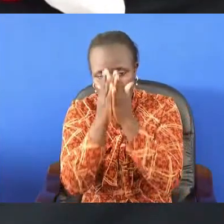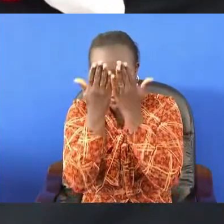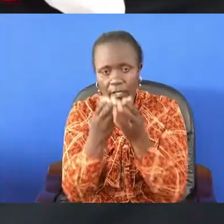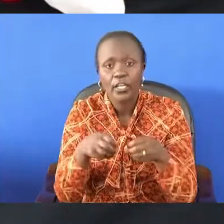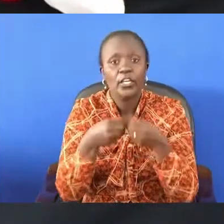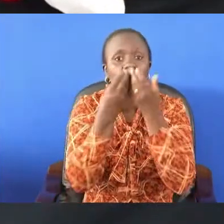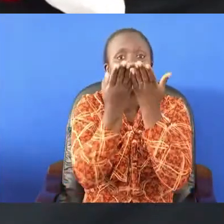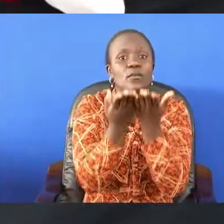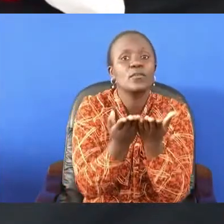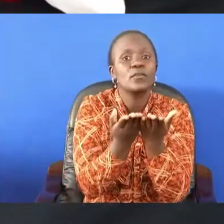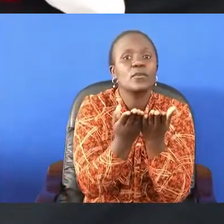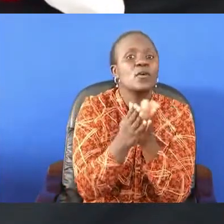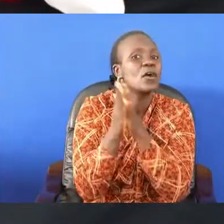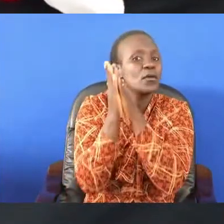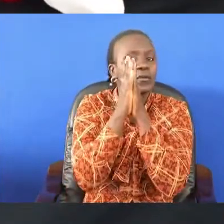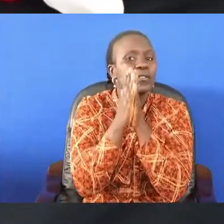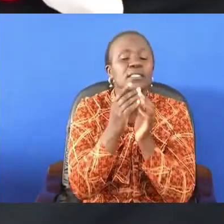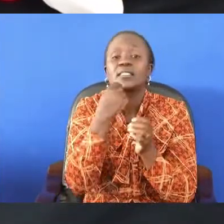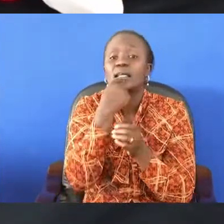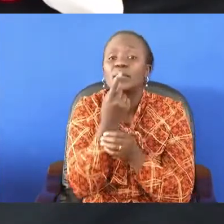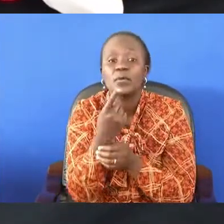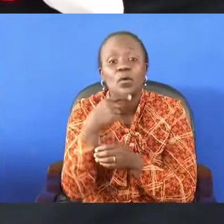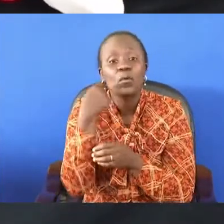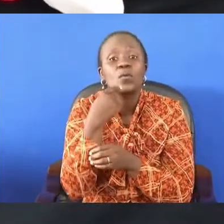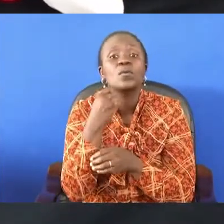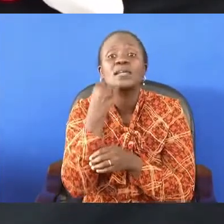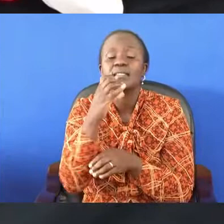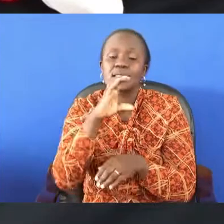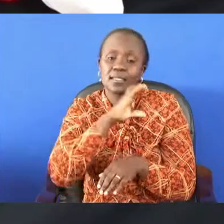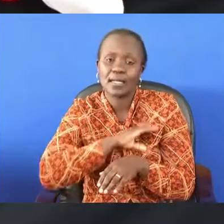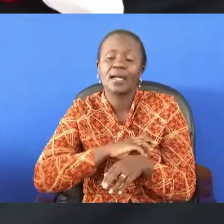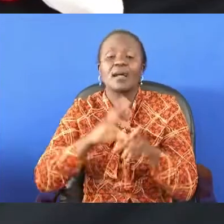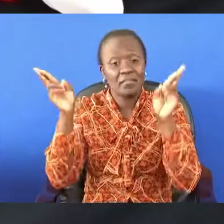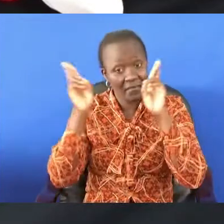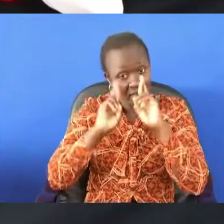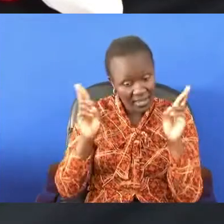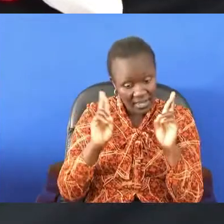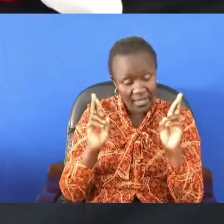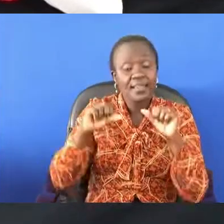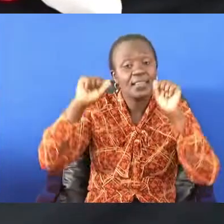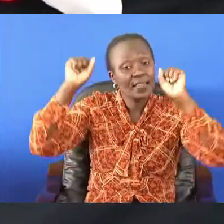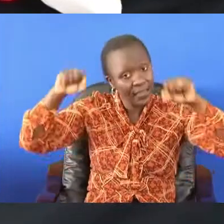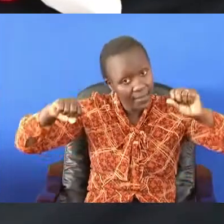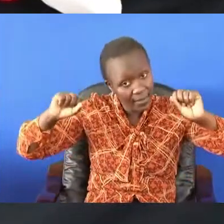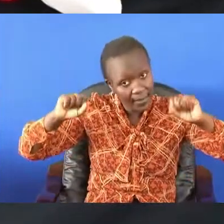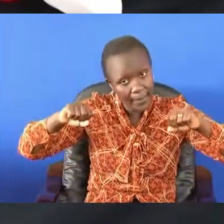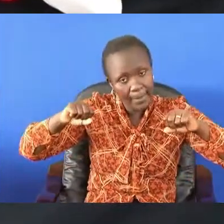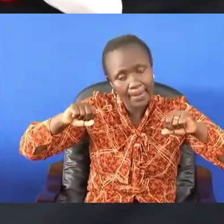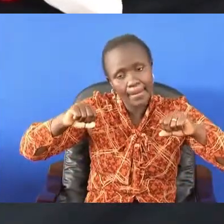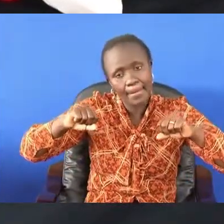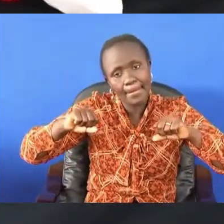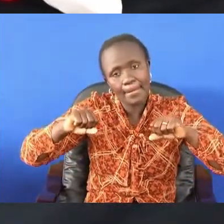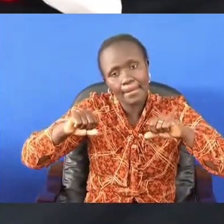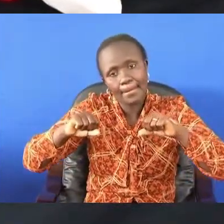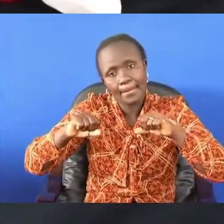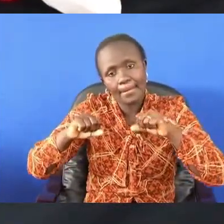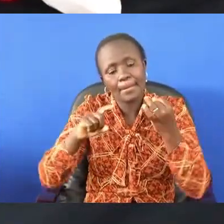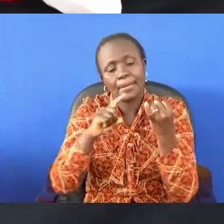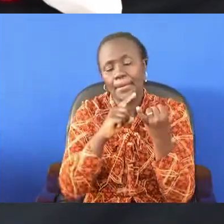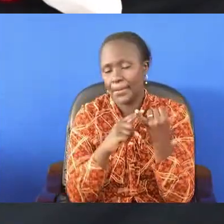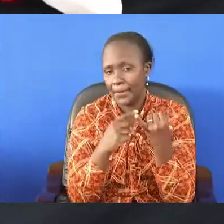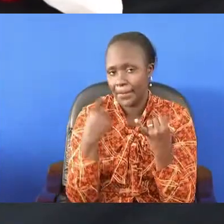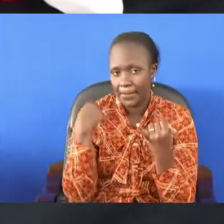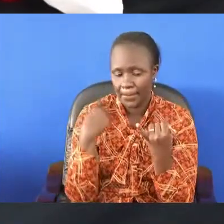you a riddle and tell me who is this character. Are you ready? Yes. Point